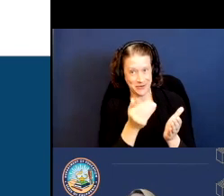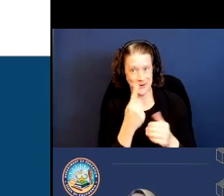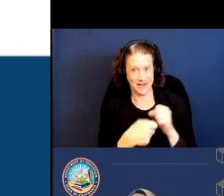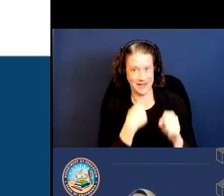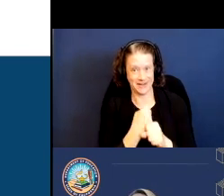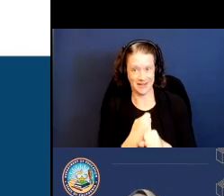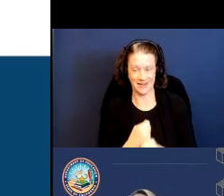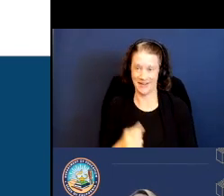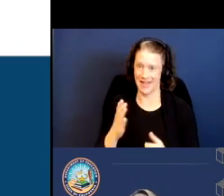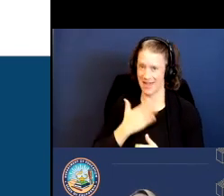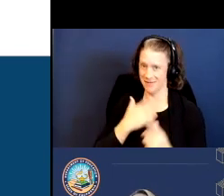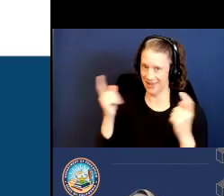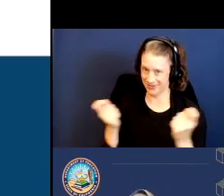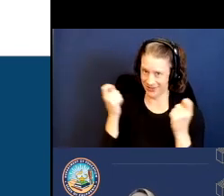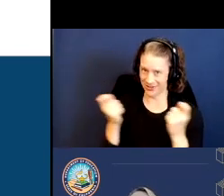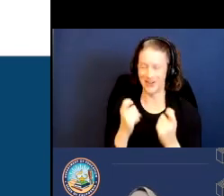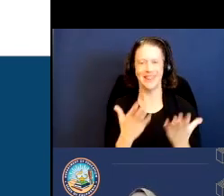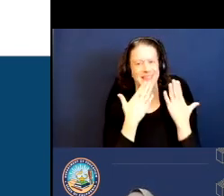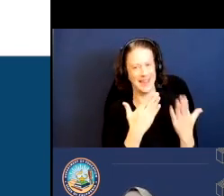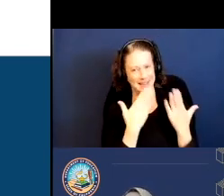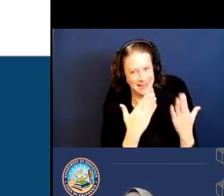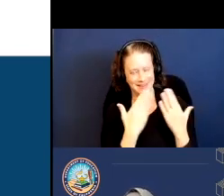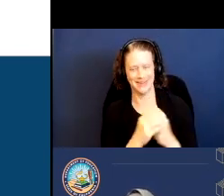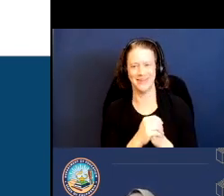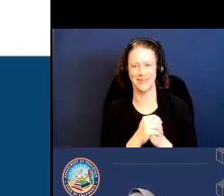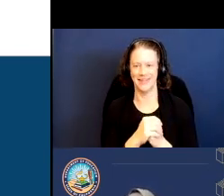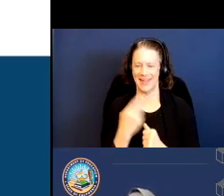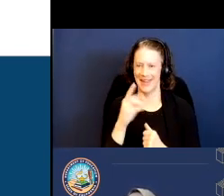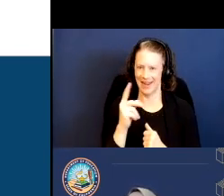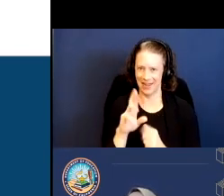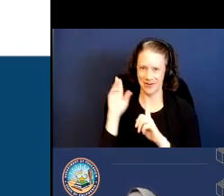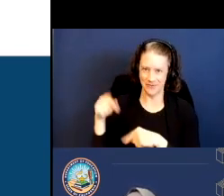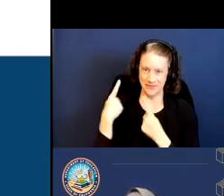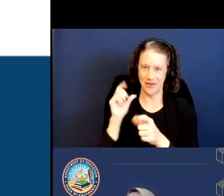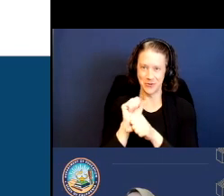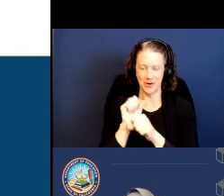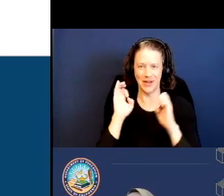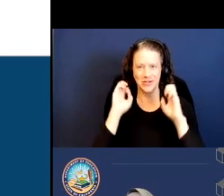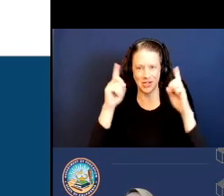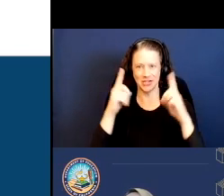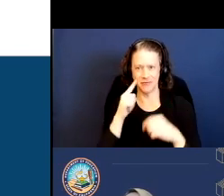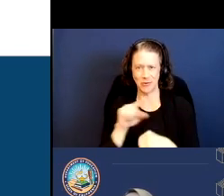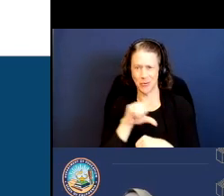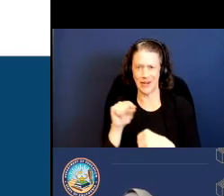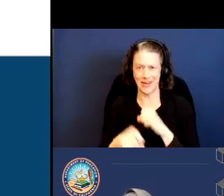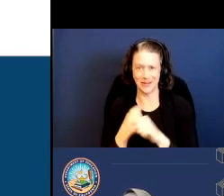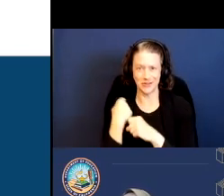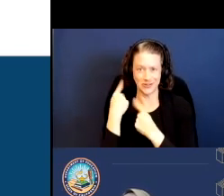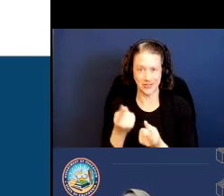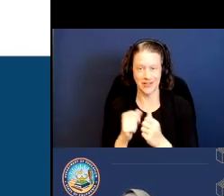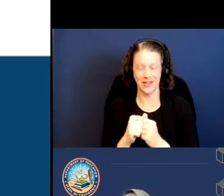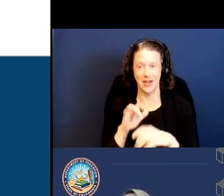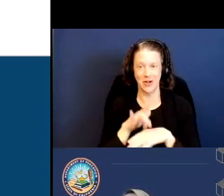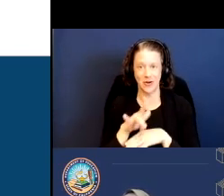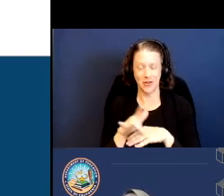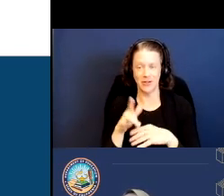Yeah. So happy anniversary. Thank you. Heather has worked in education for 2 decades. Early on, she